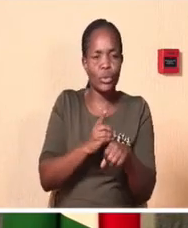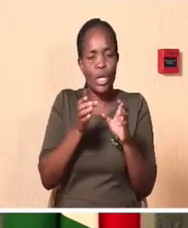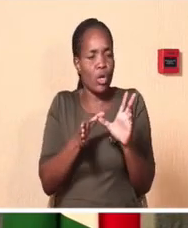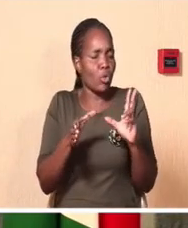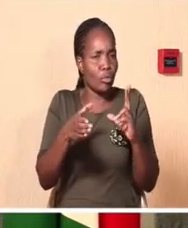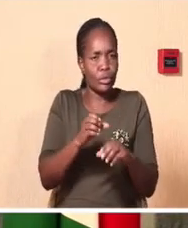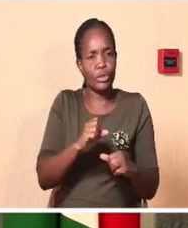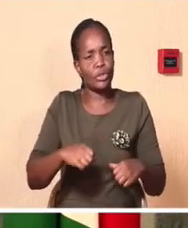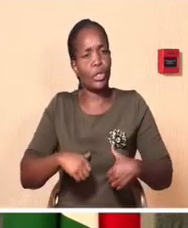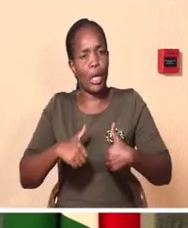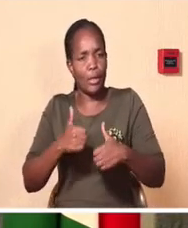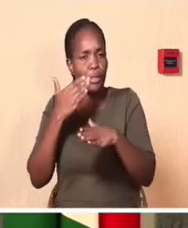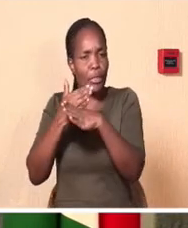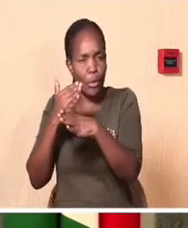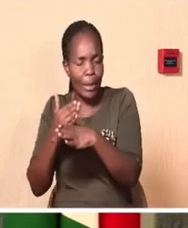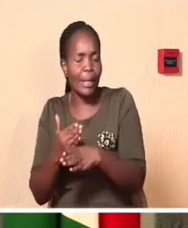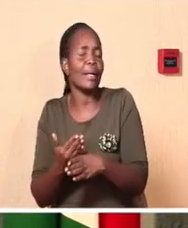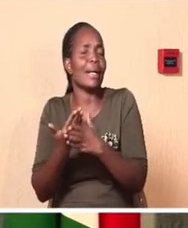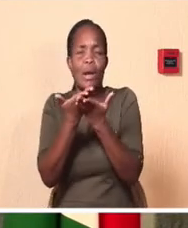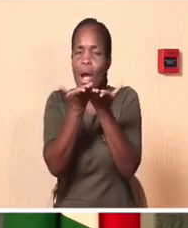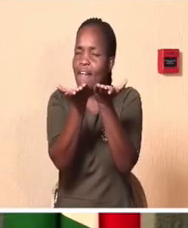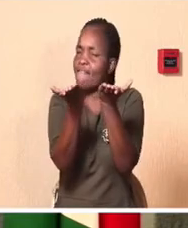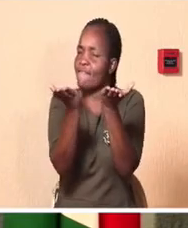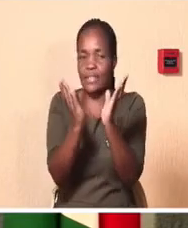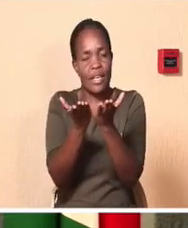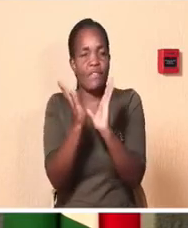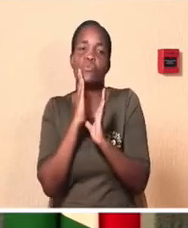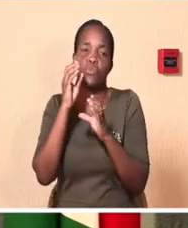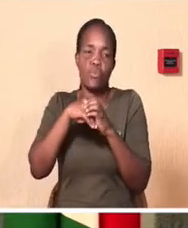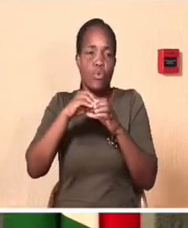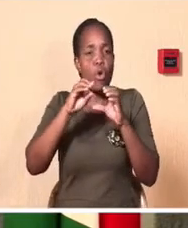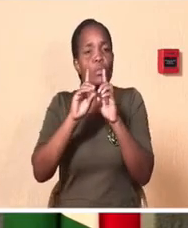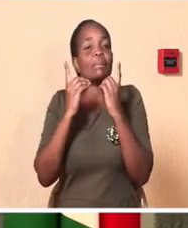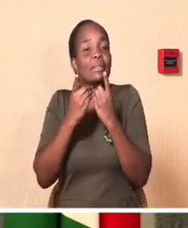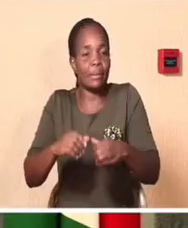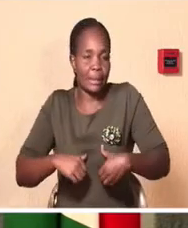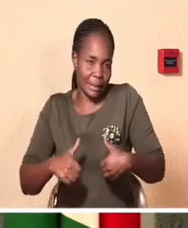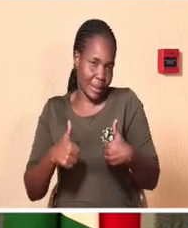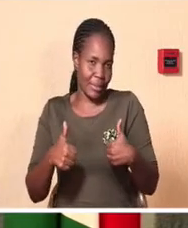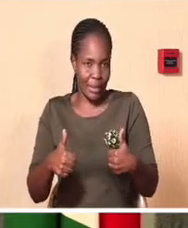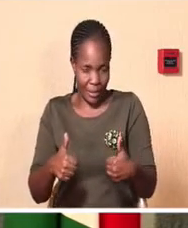community health workers, everyone in the health